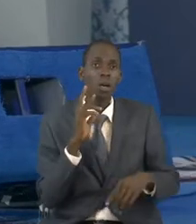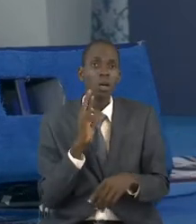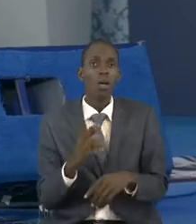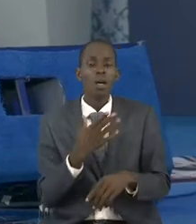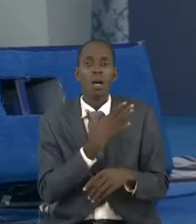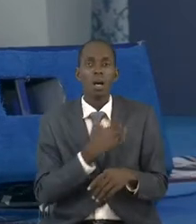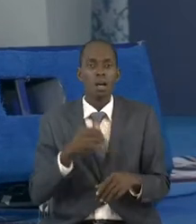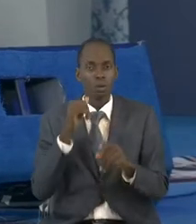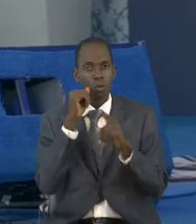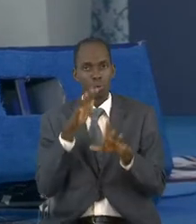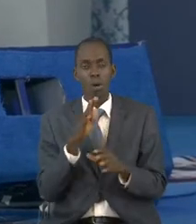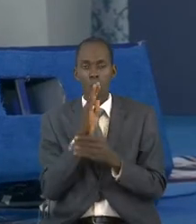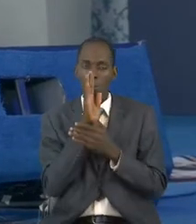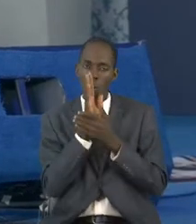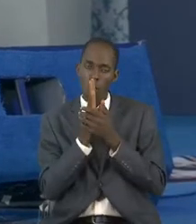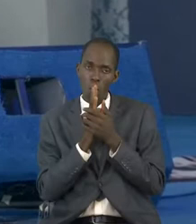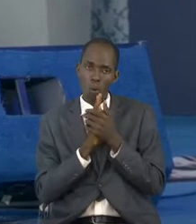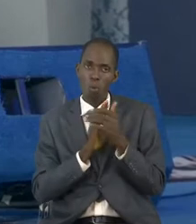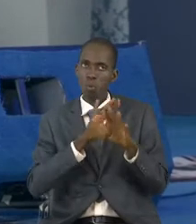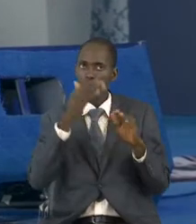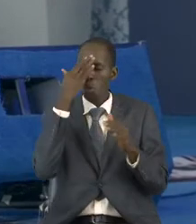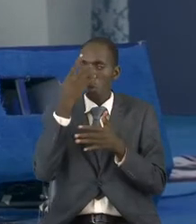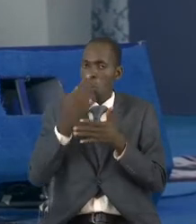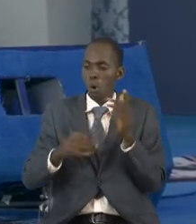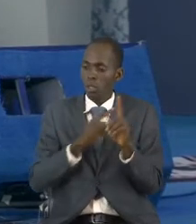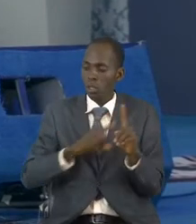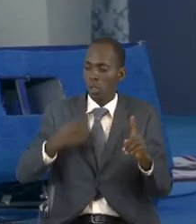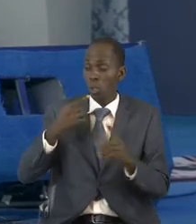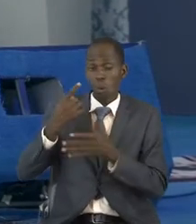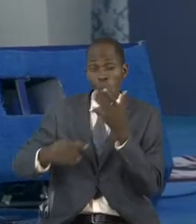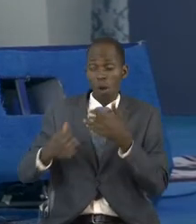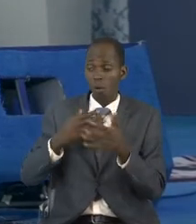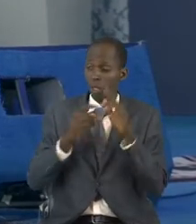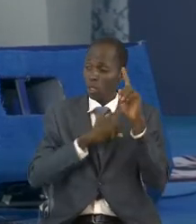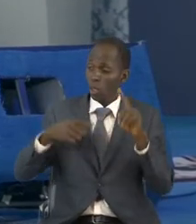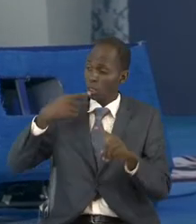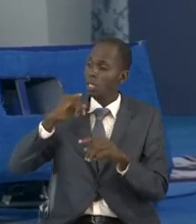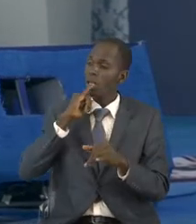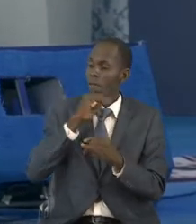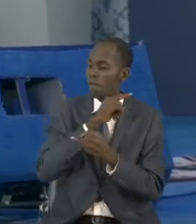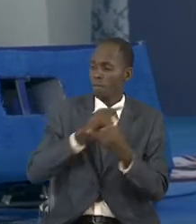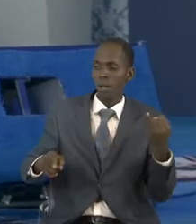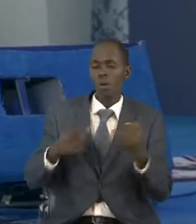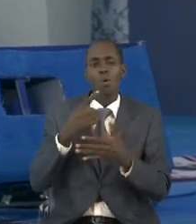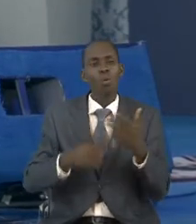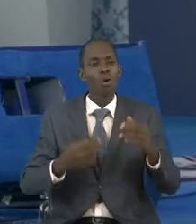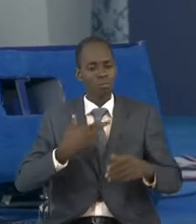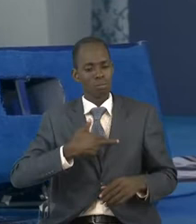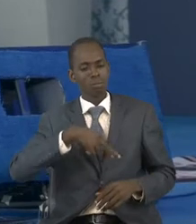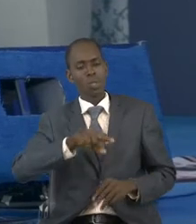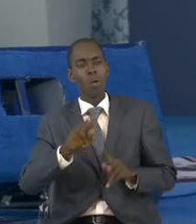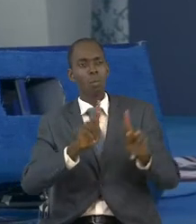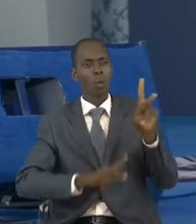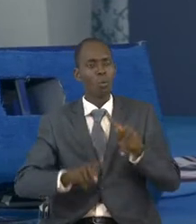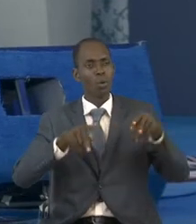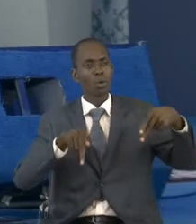the Lord will say. Whatever the Lord will say is the final. Whatever Pharisees say, whatever Sadducees says, whatever